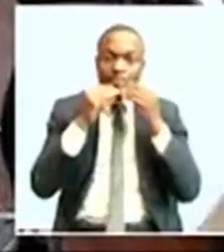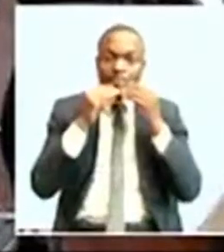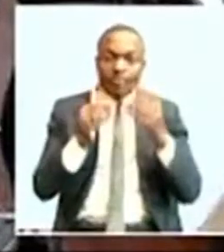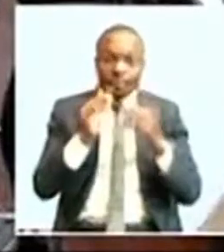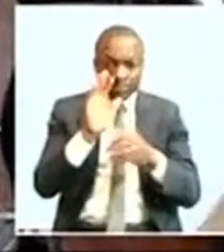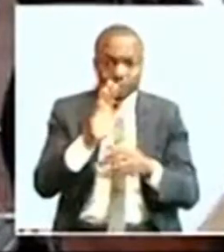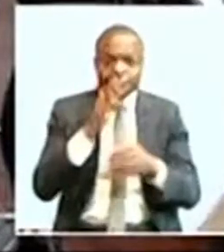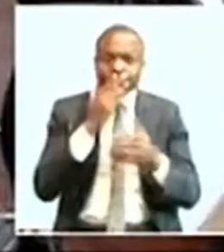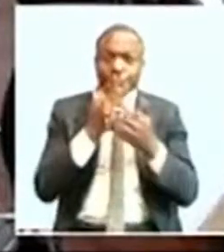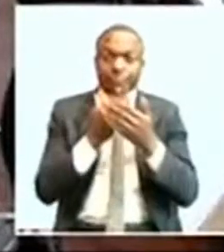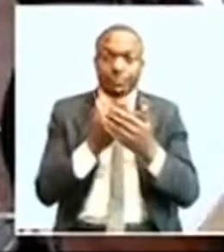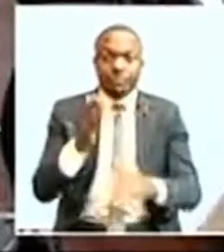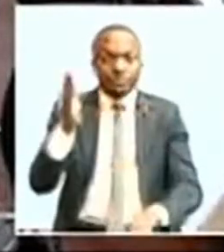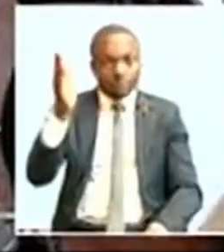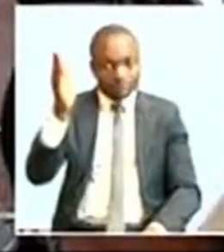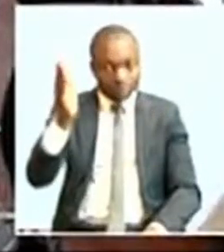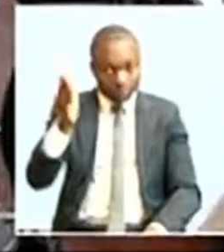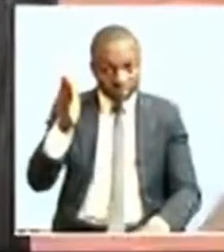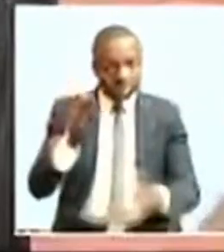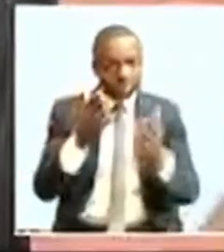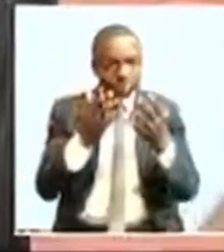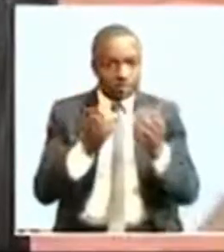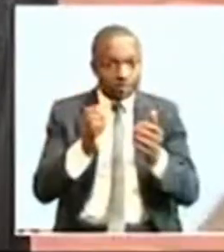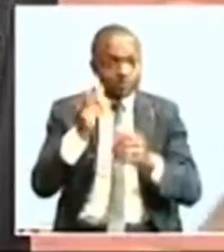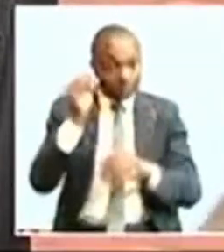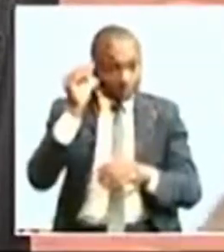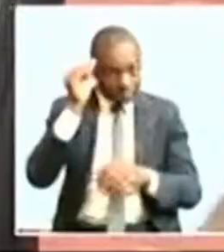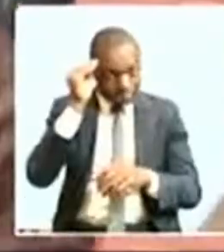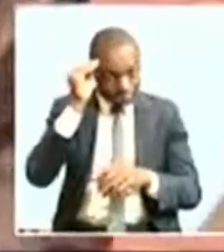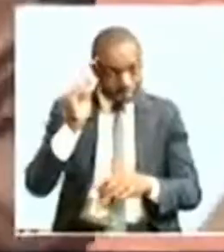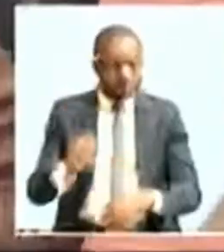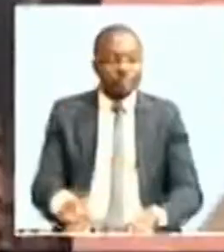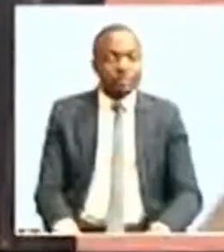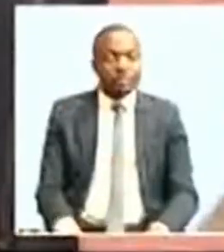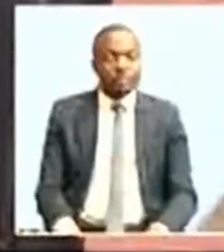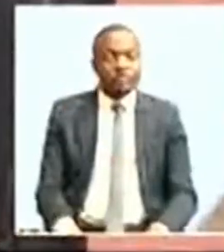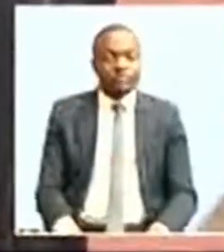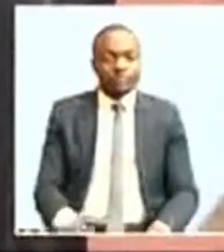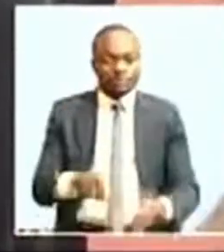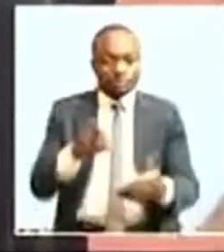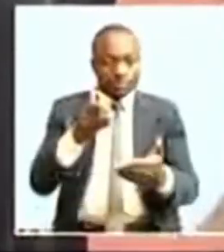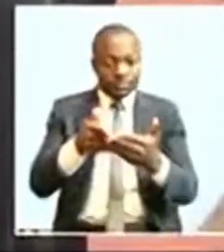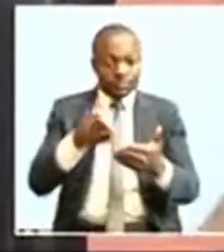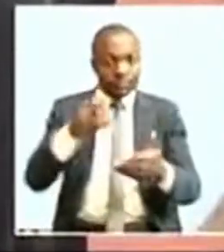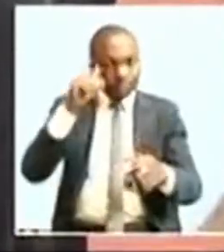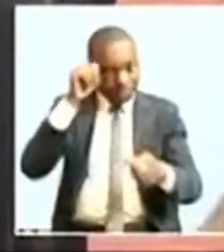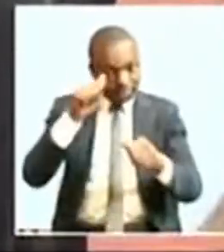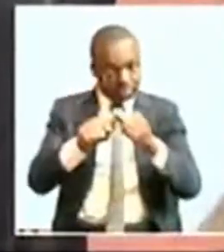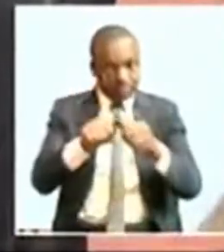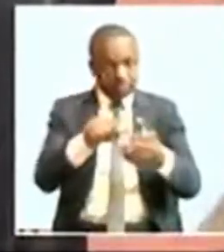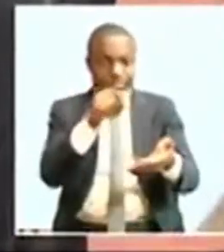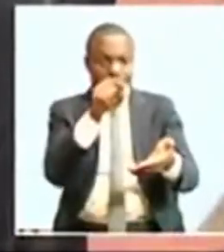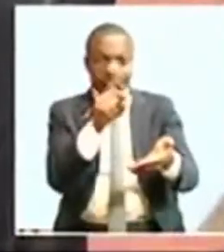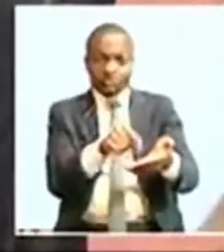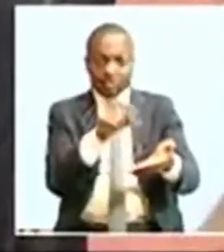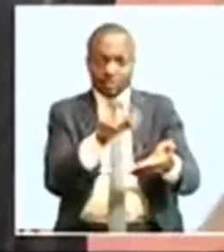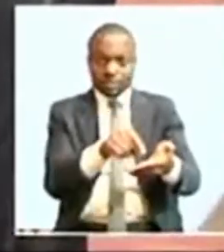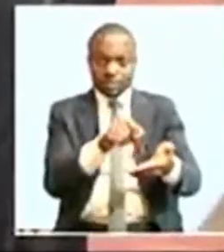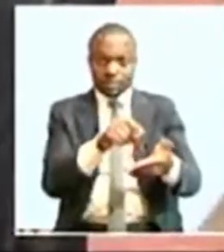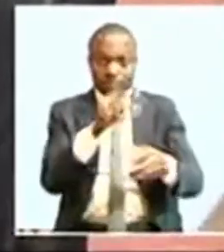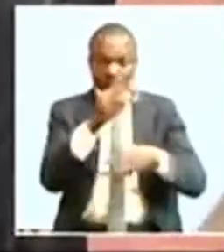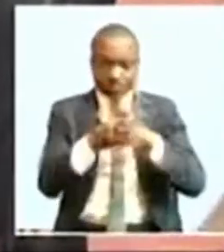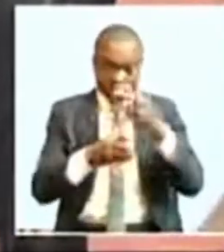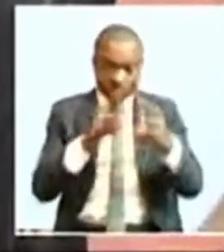good presentation. I want to find out on the agreement, the World Trade